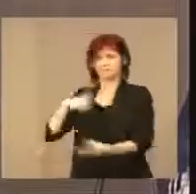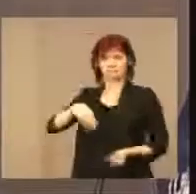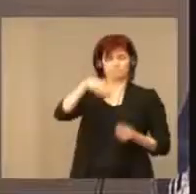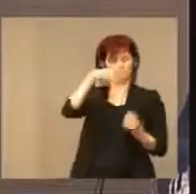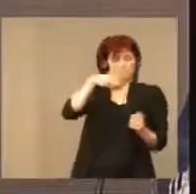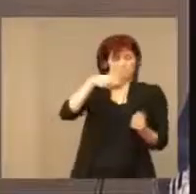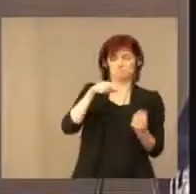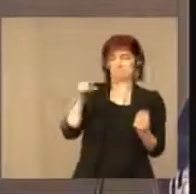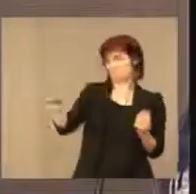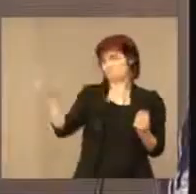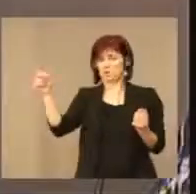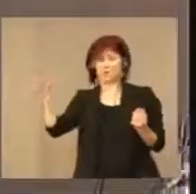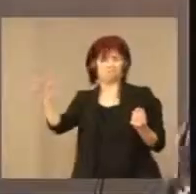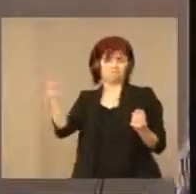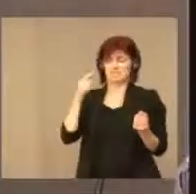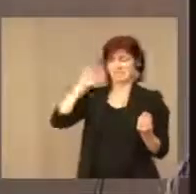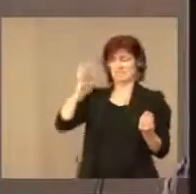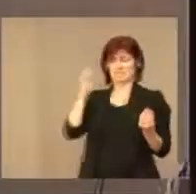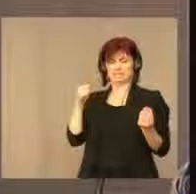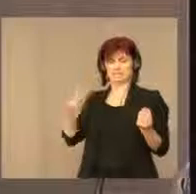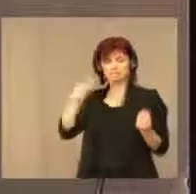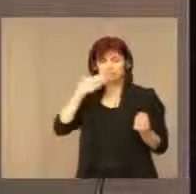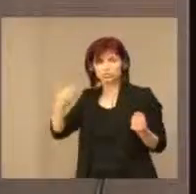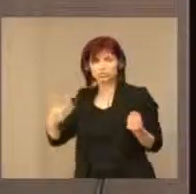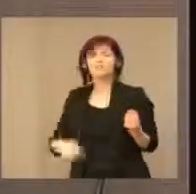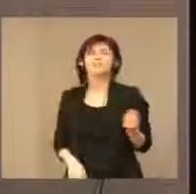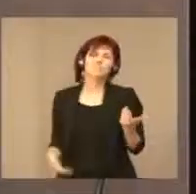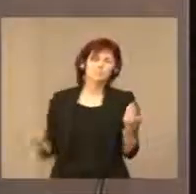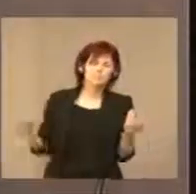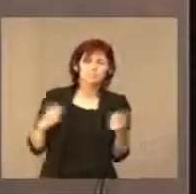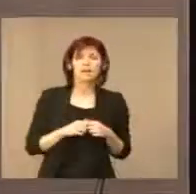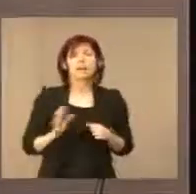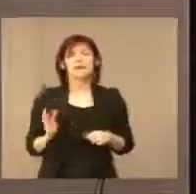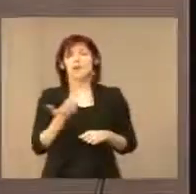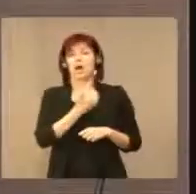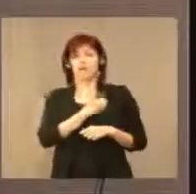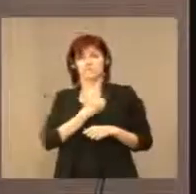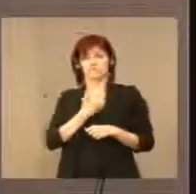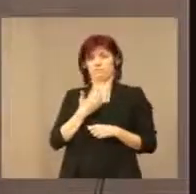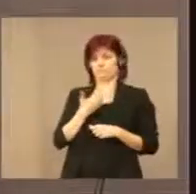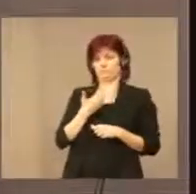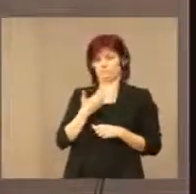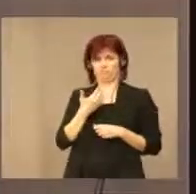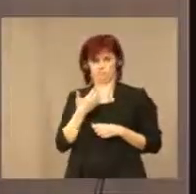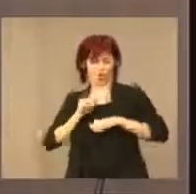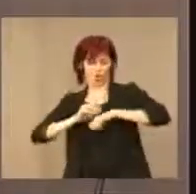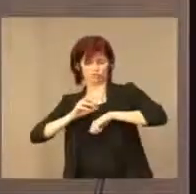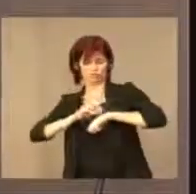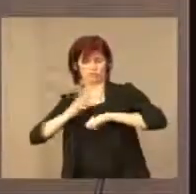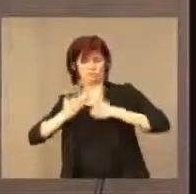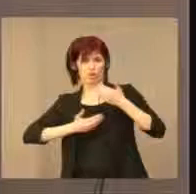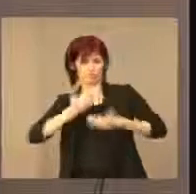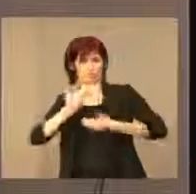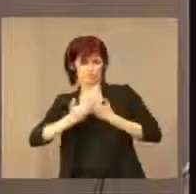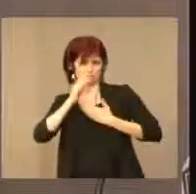doing a good job, so we're doing a good job. So again, our consultation process, that was one of the key questions, was about